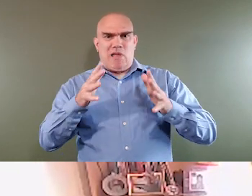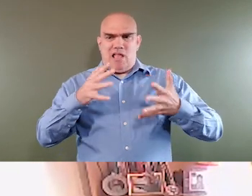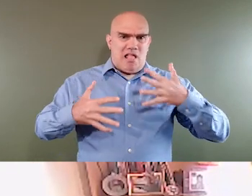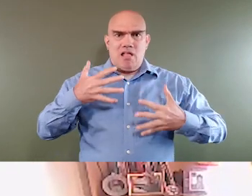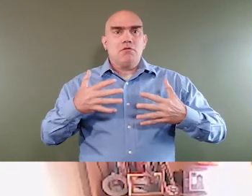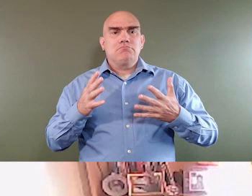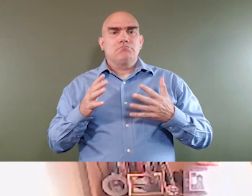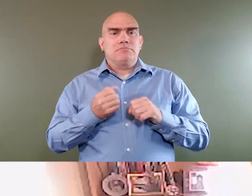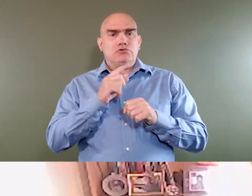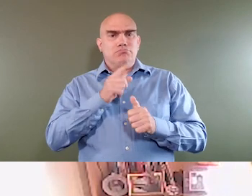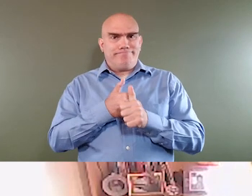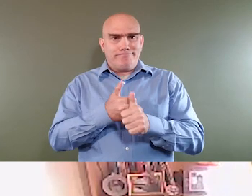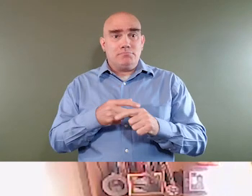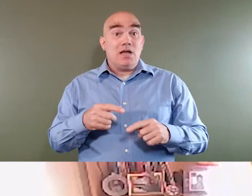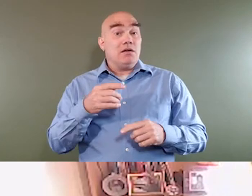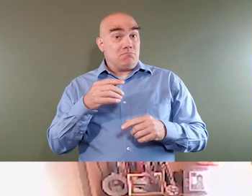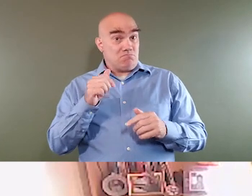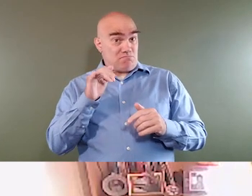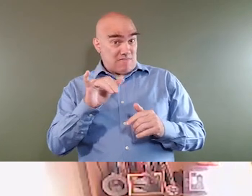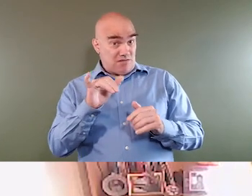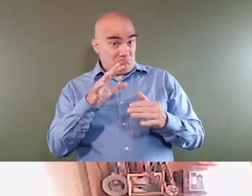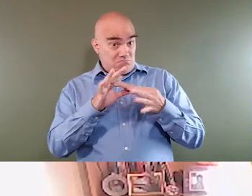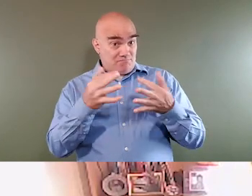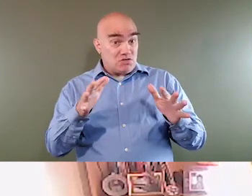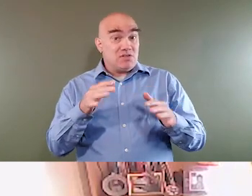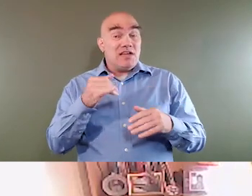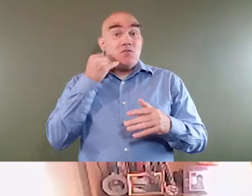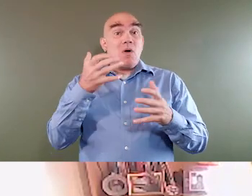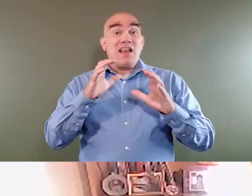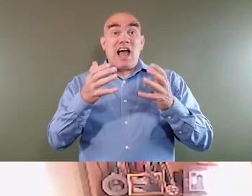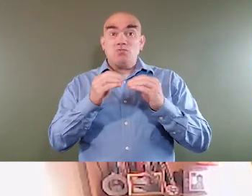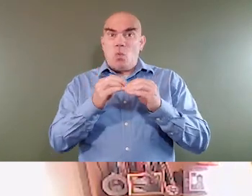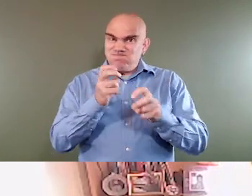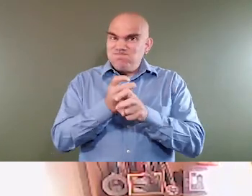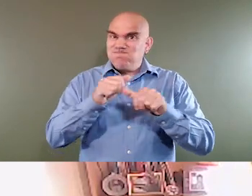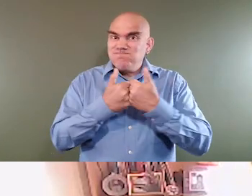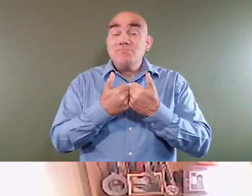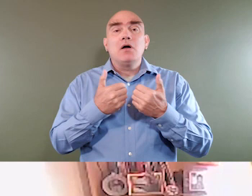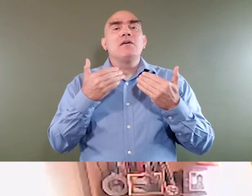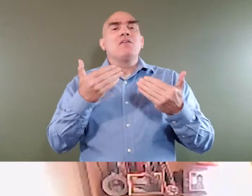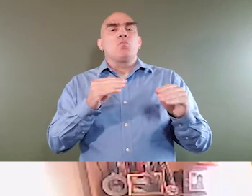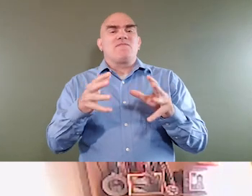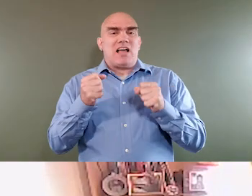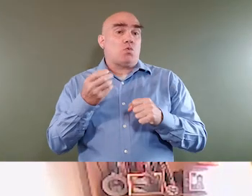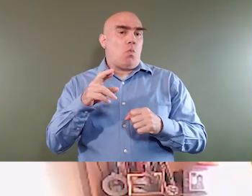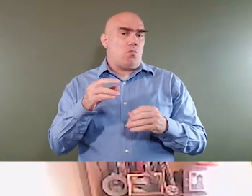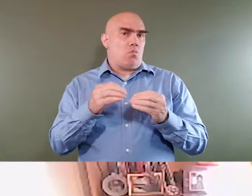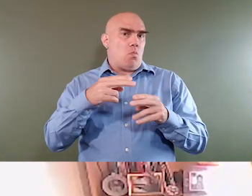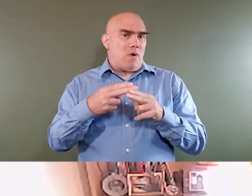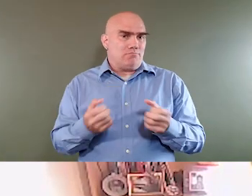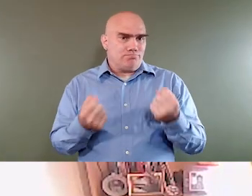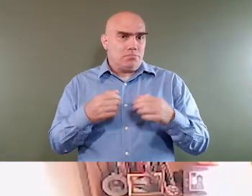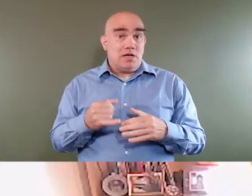to make the class harder, you can always move faster or you can lift heavier weights. If you're trying to make it easier, you can lose